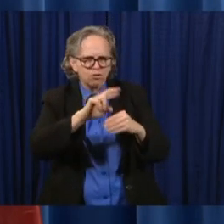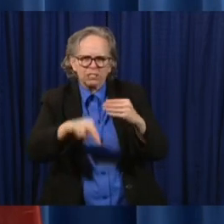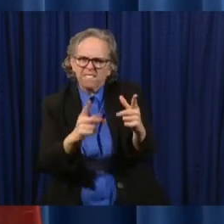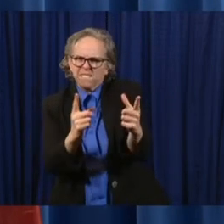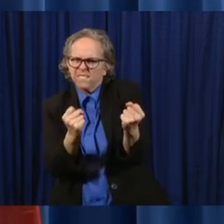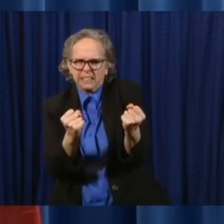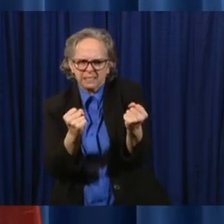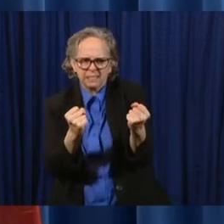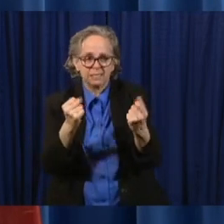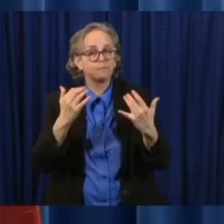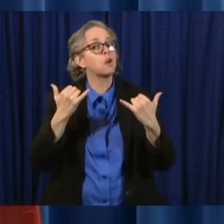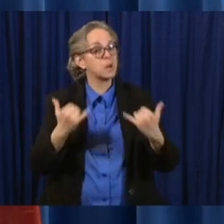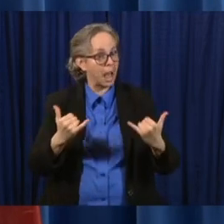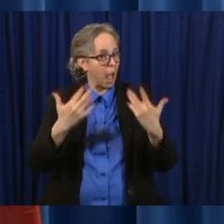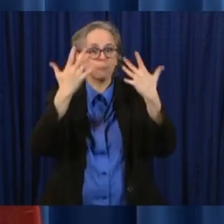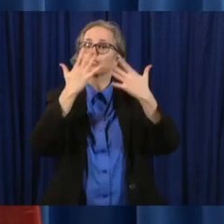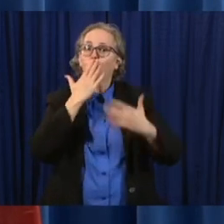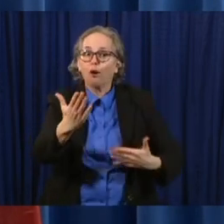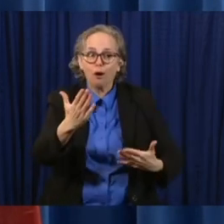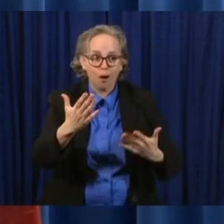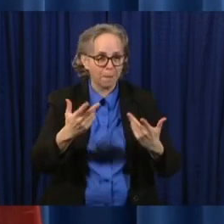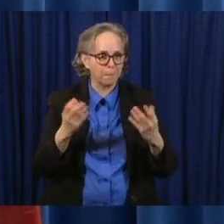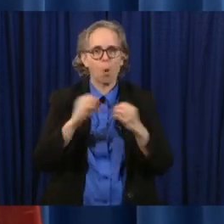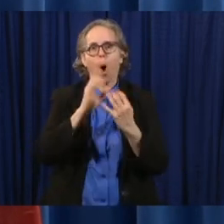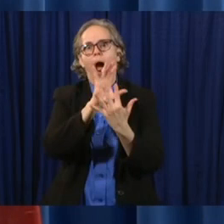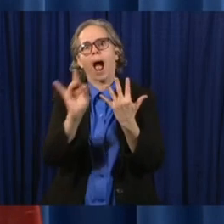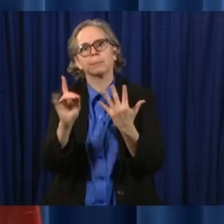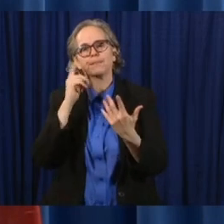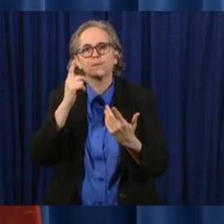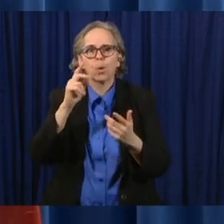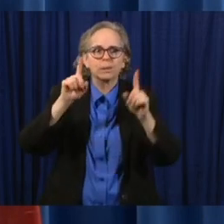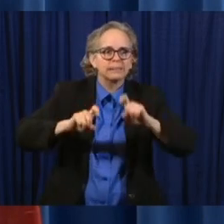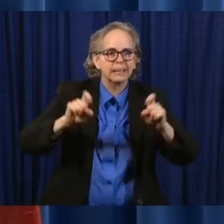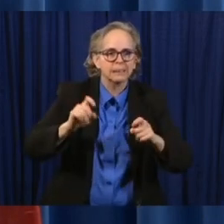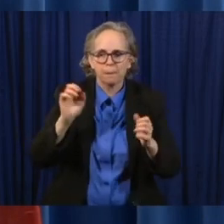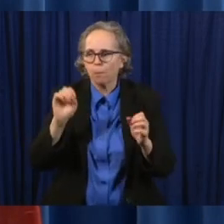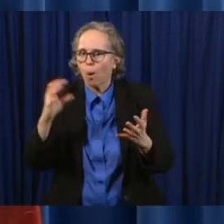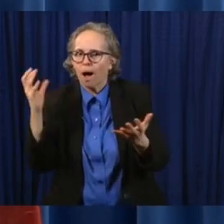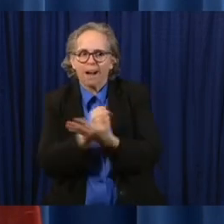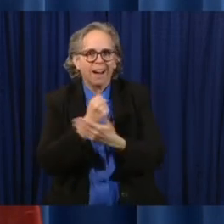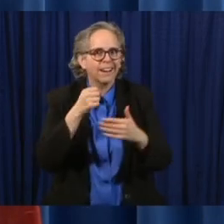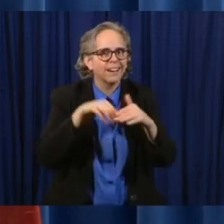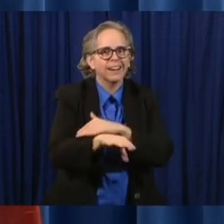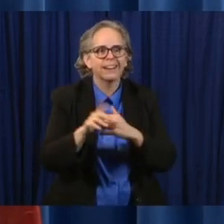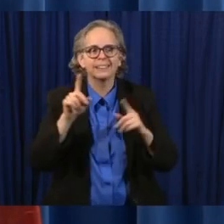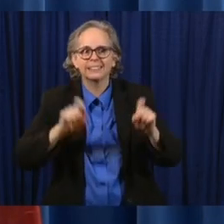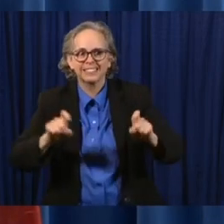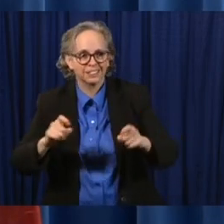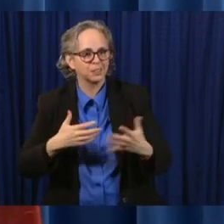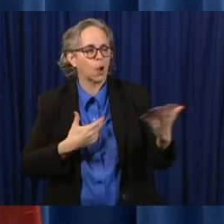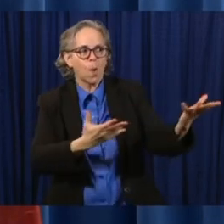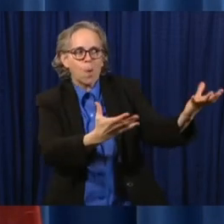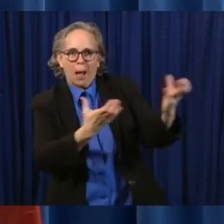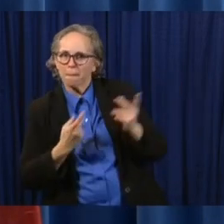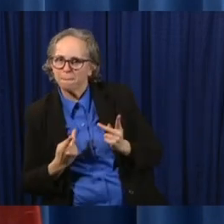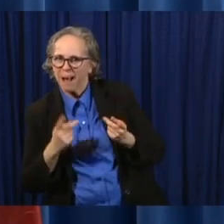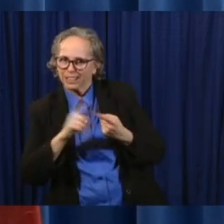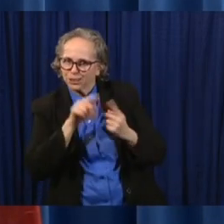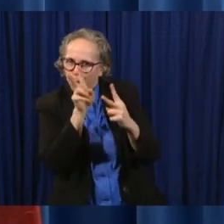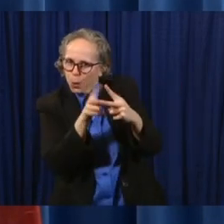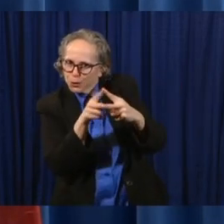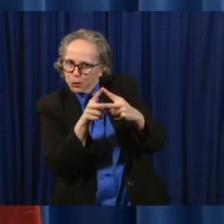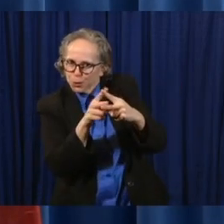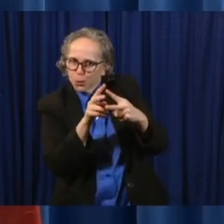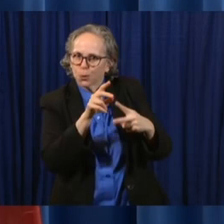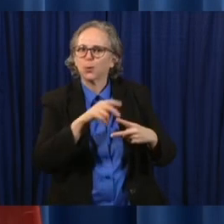But this gives us a broader ability to test, and so we welcome them back, and we message